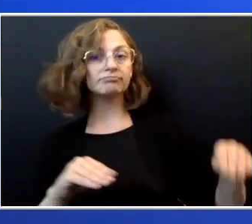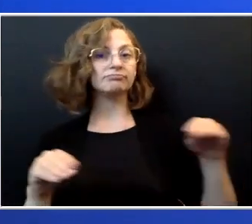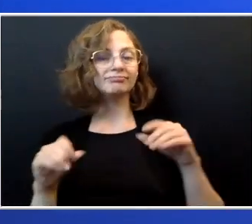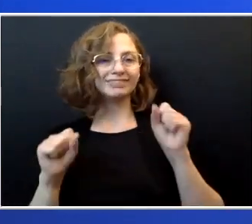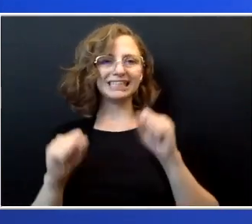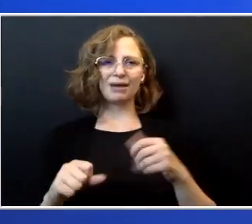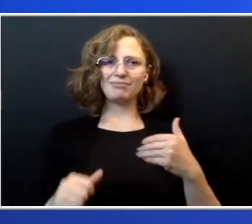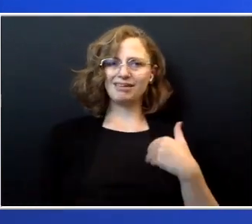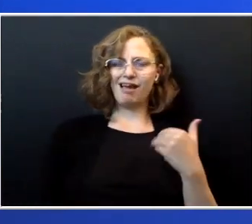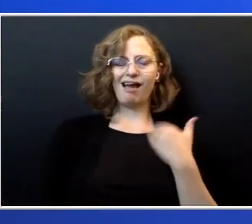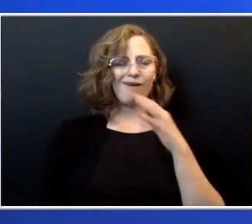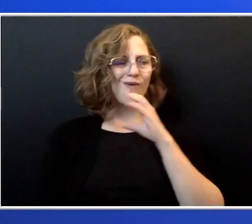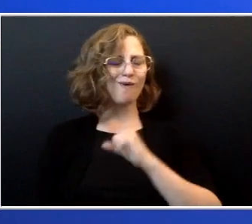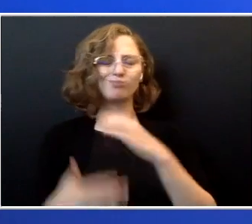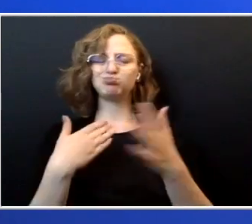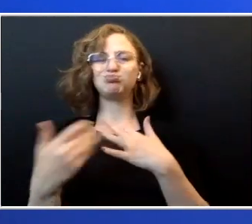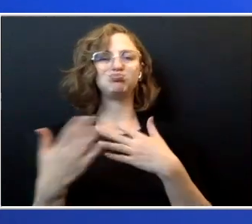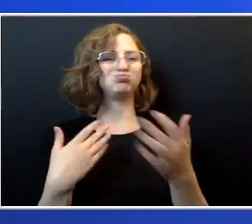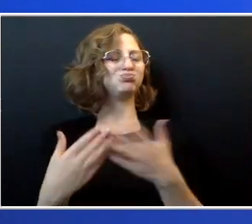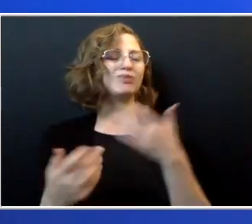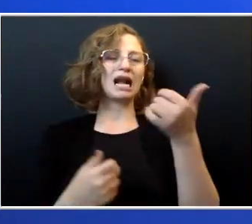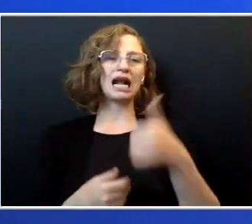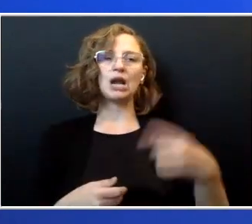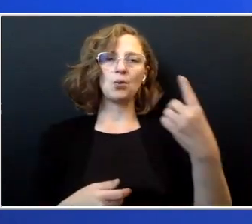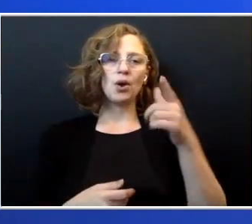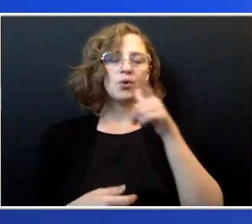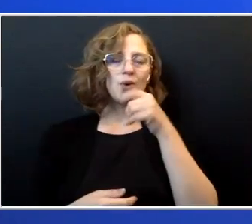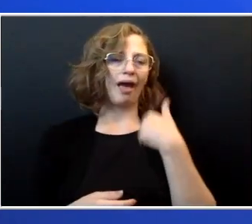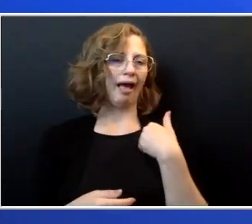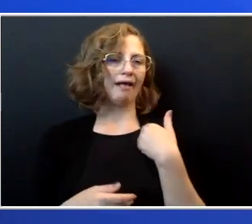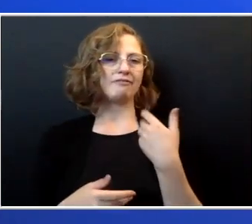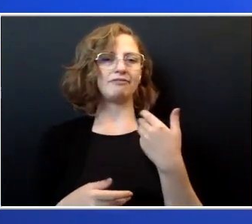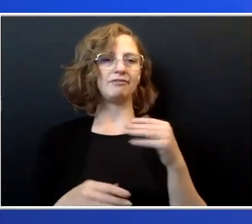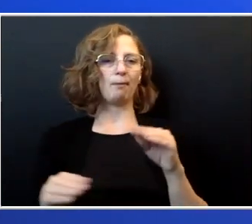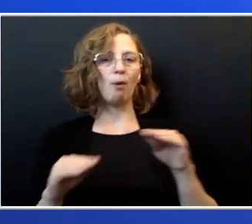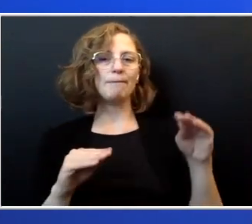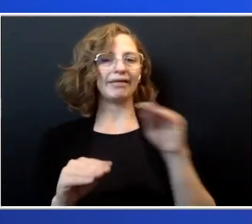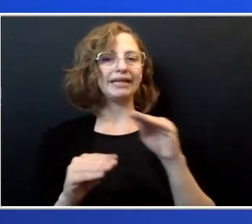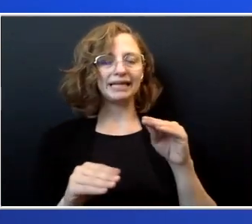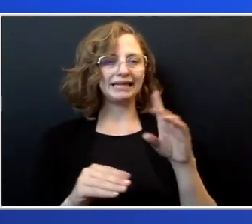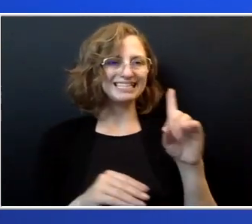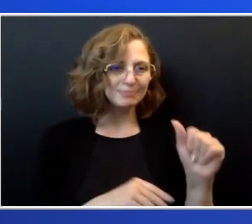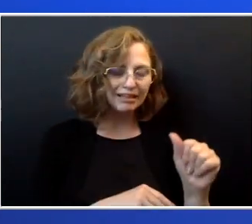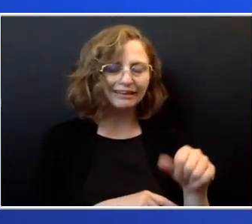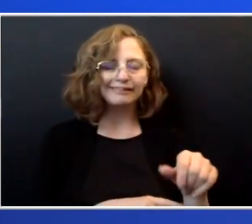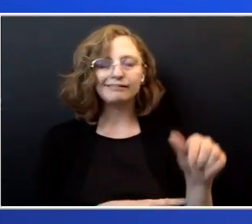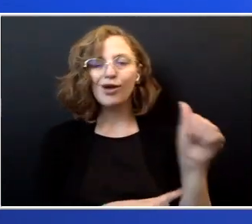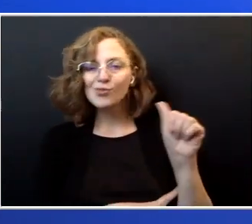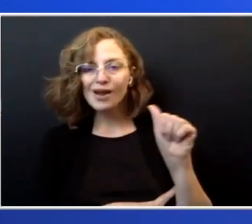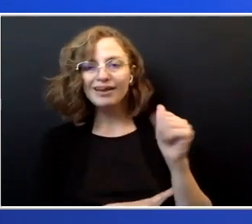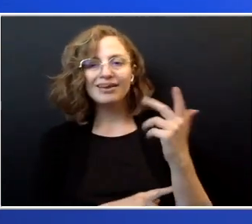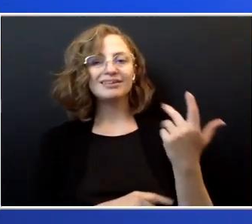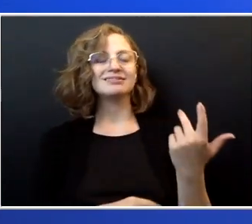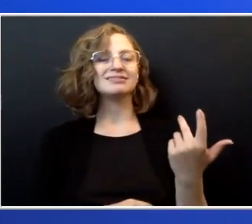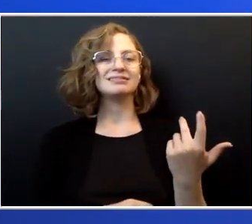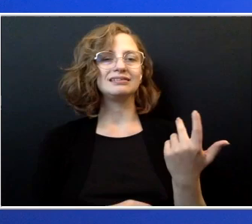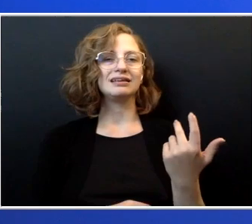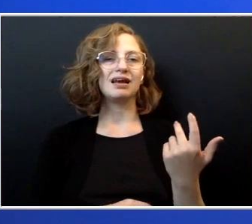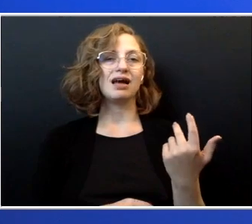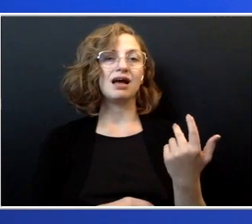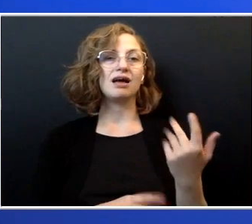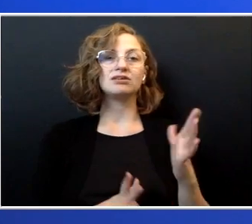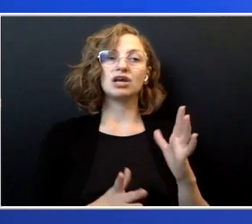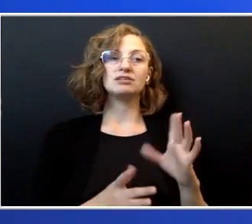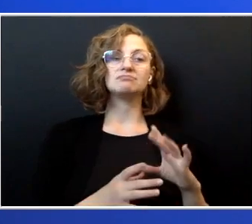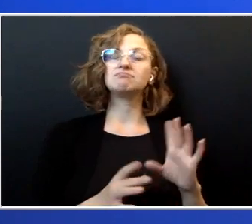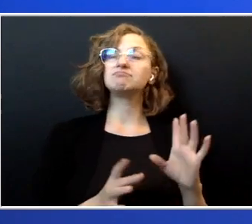for anyone that has any mobility, disability, arthritis types of issues, take the impact off. There are certain resistance